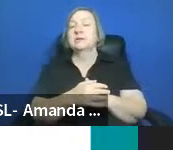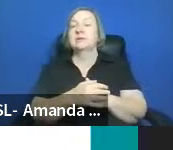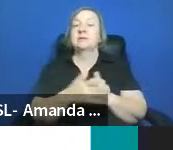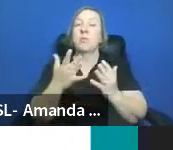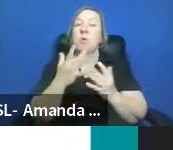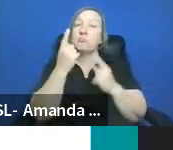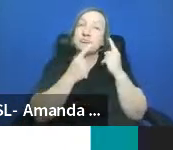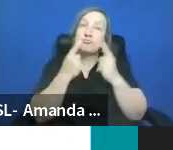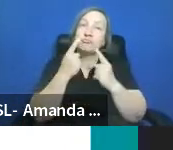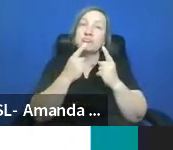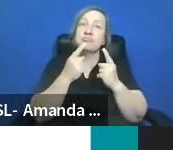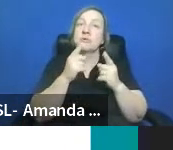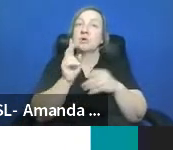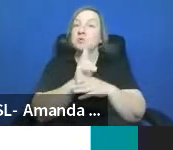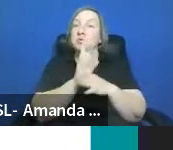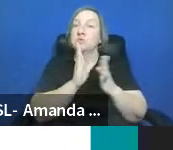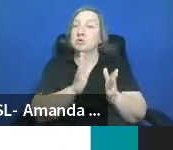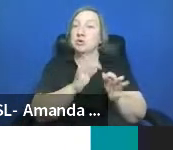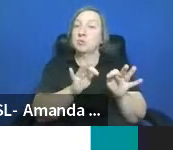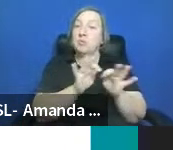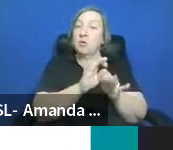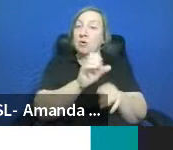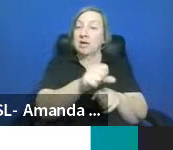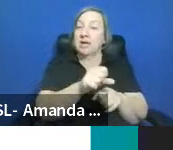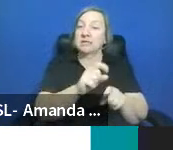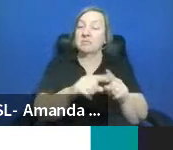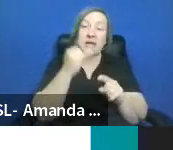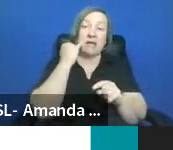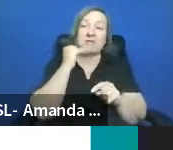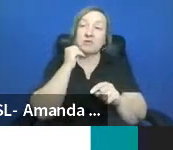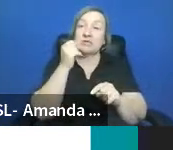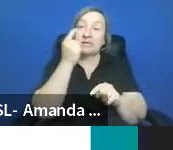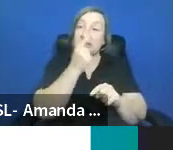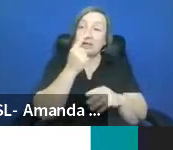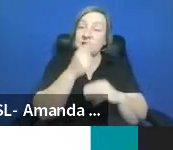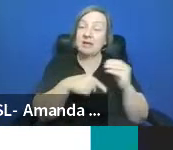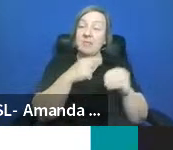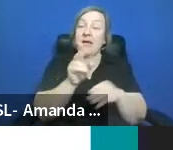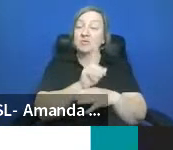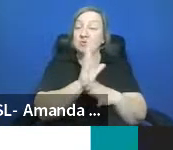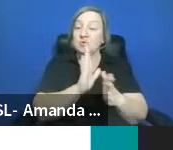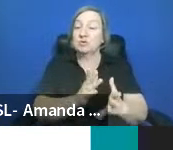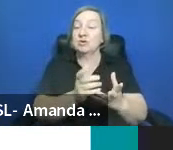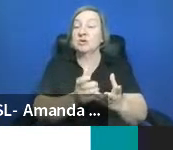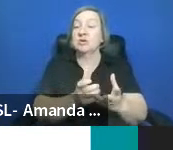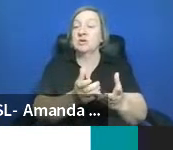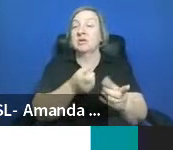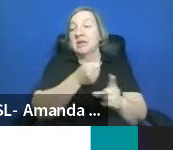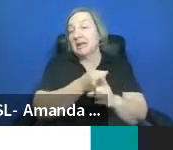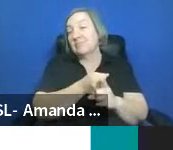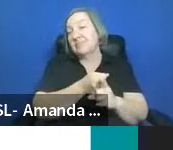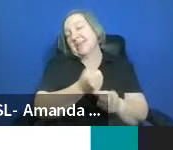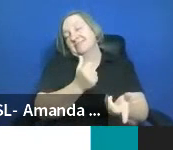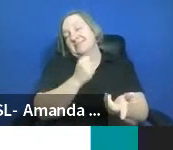consideration of the user on that is important, but if you didn't consider the user, the impact would be that you don't have a very nice footbridge.